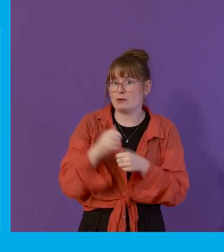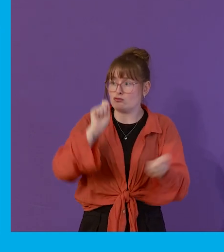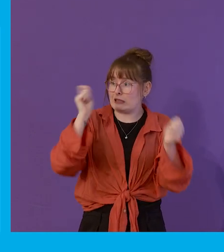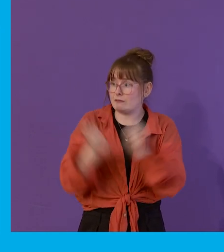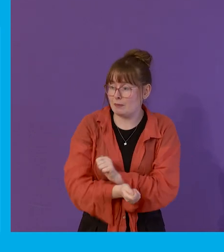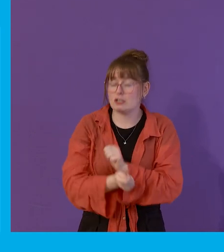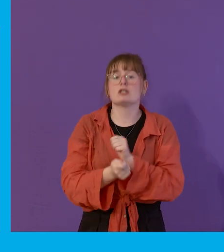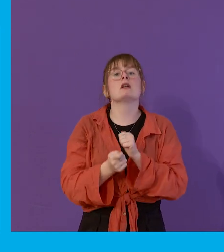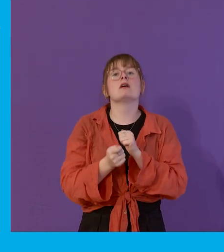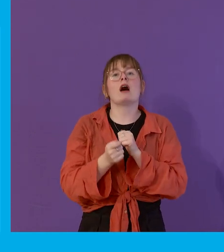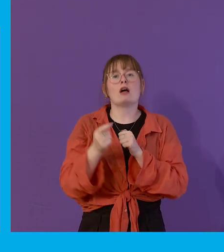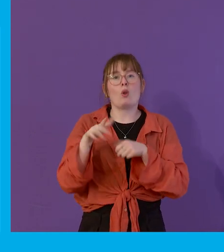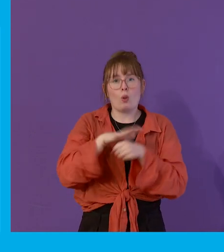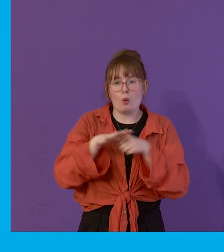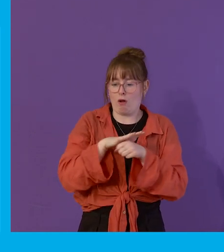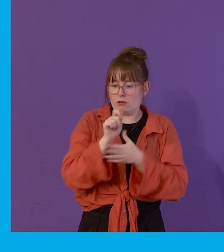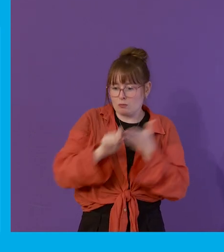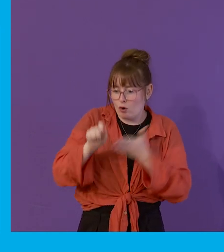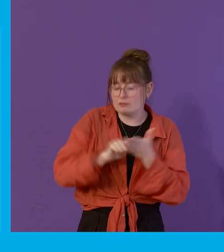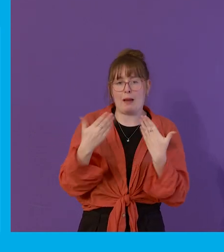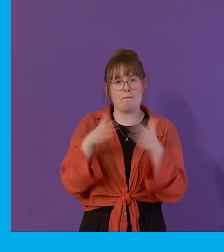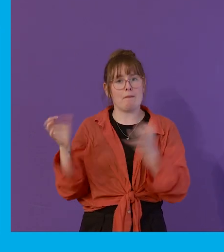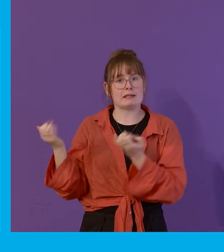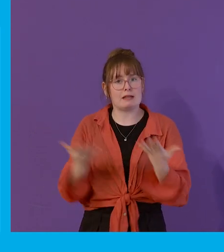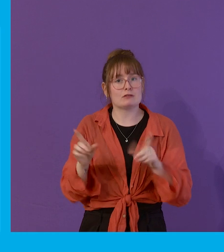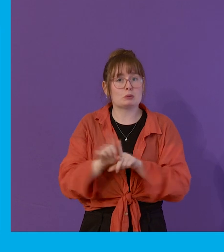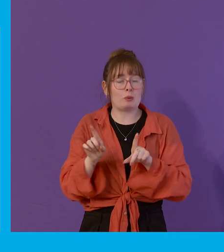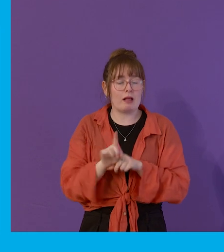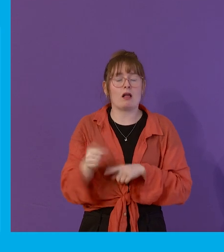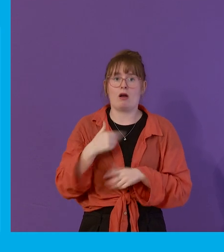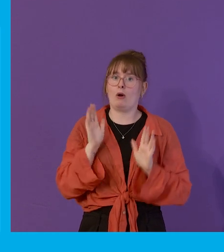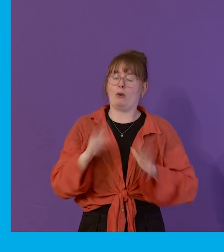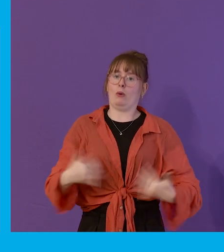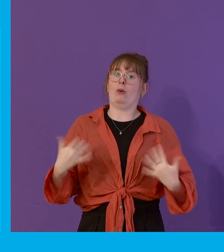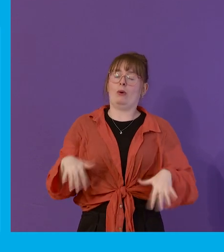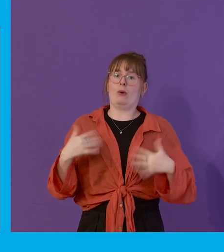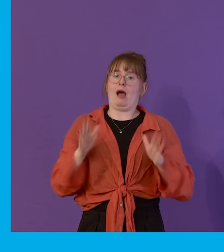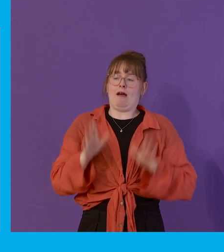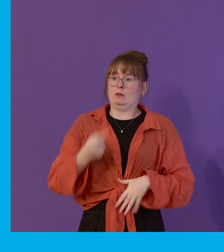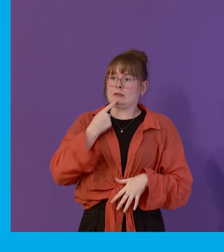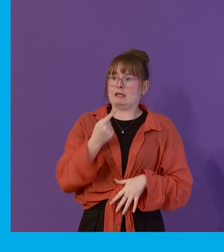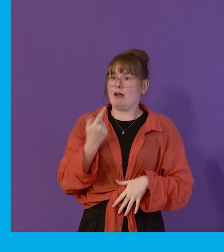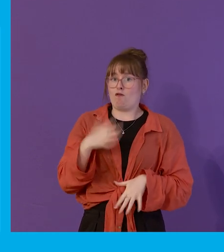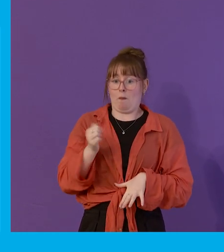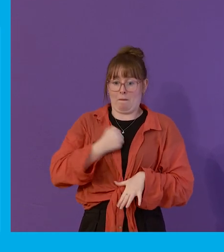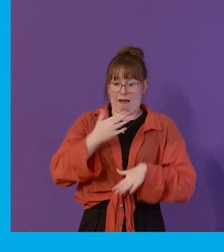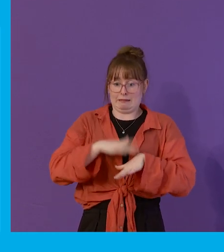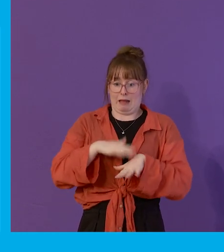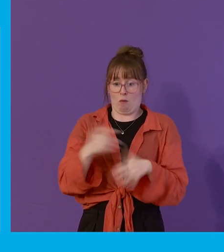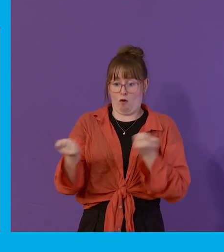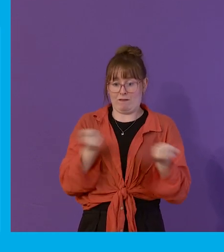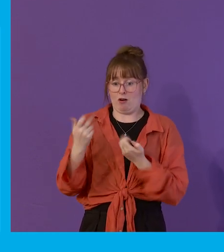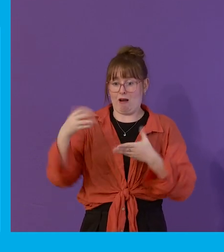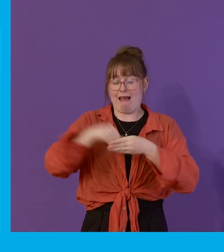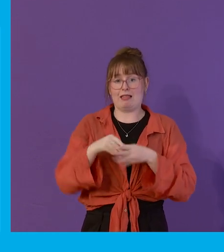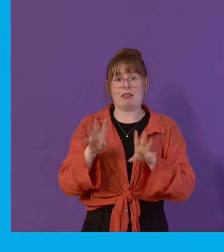transformation, local democracy and public services. And I have to say that I, through my time as convener on the